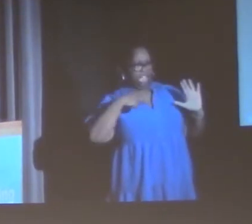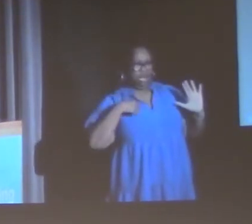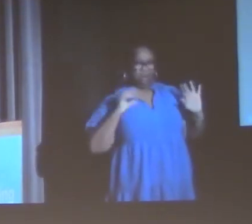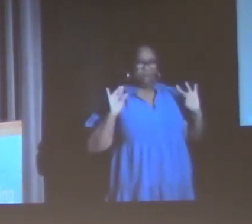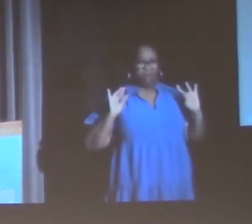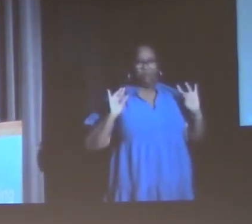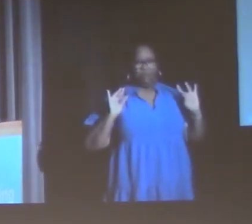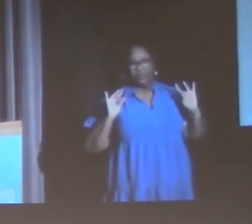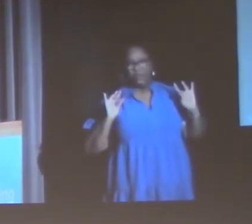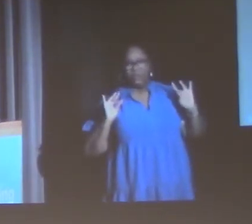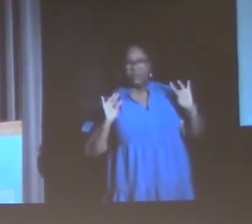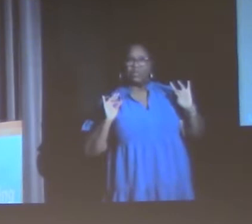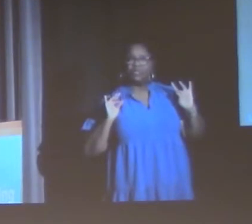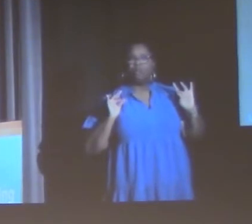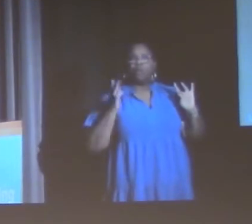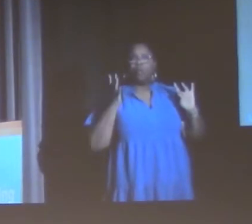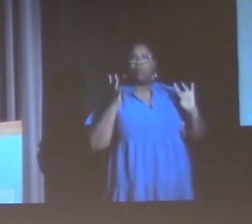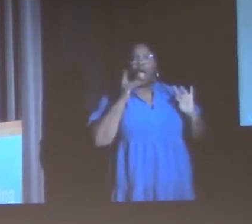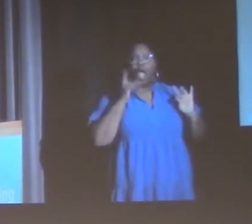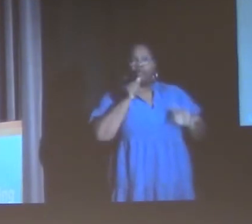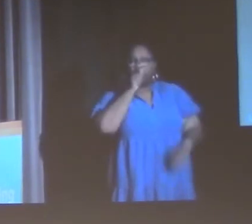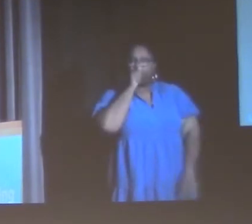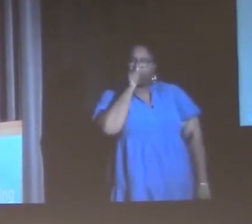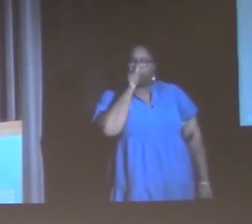it's very secularized jail, and